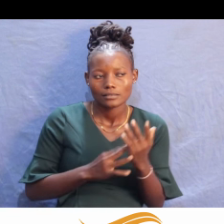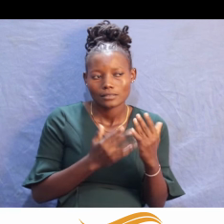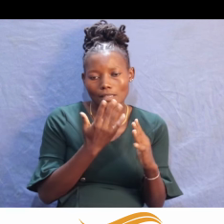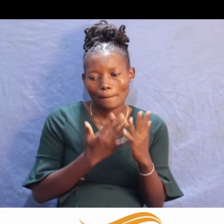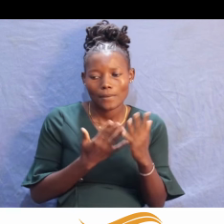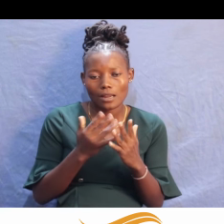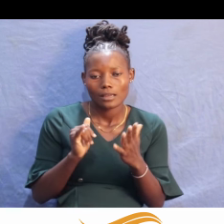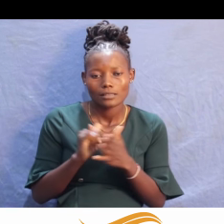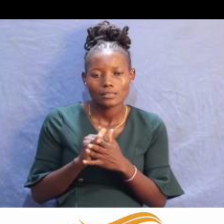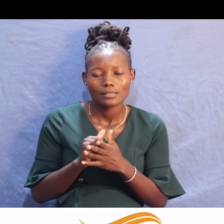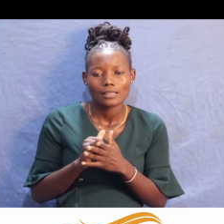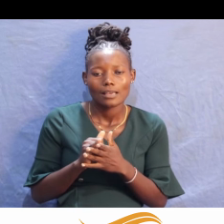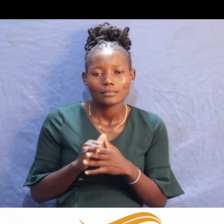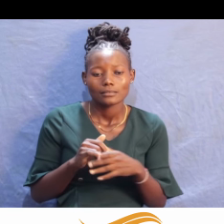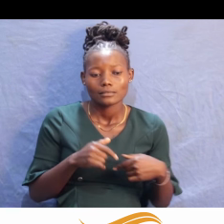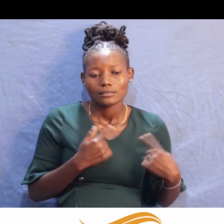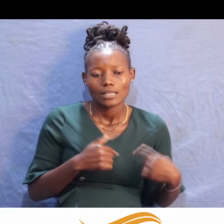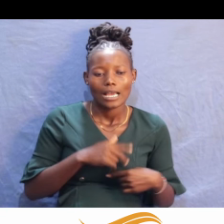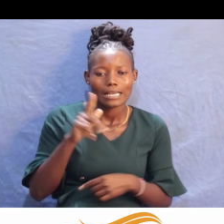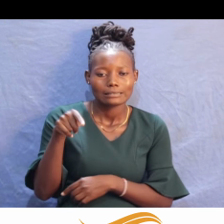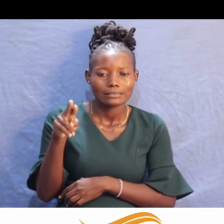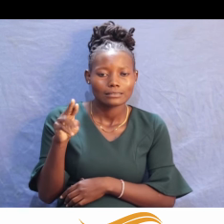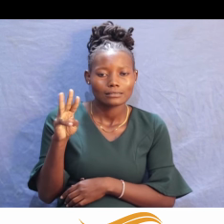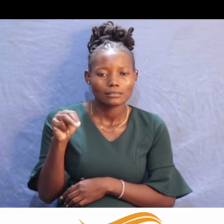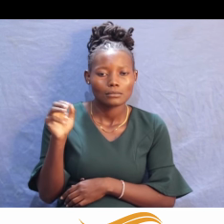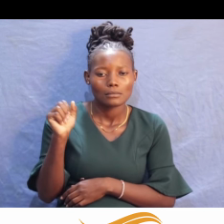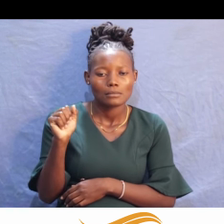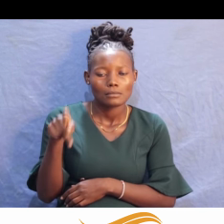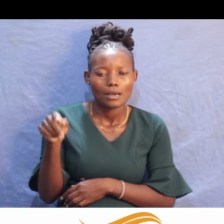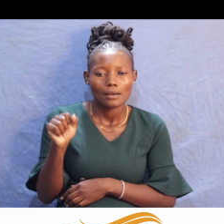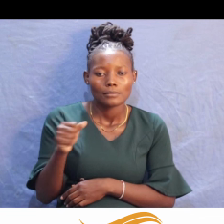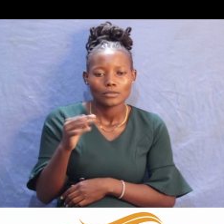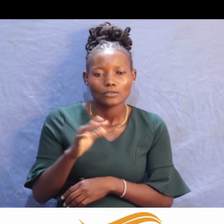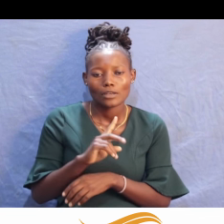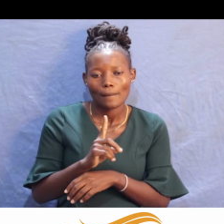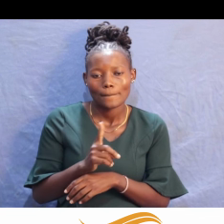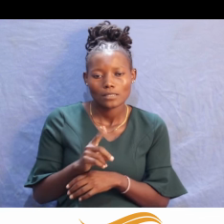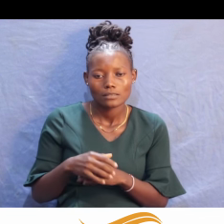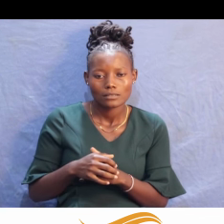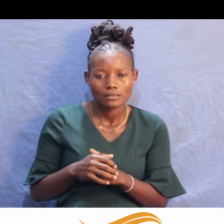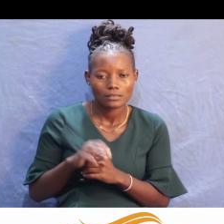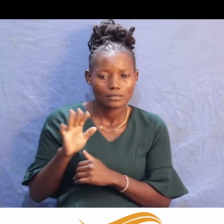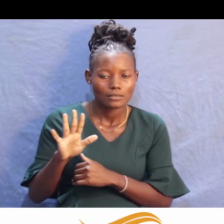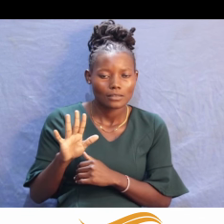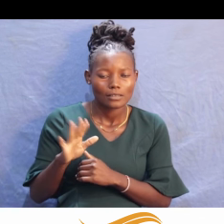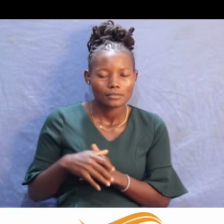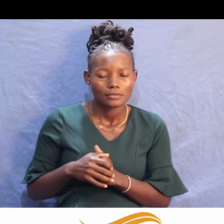puts out per minute. Recall that's about 5, let's say, gallons per